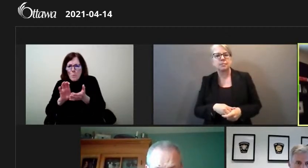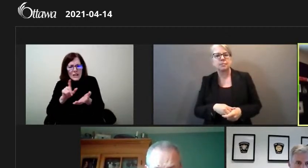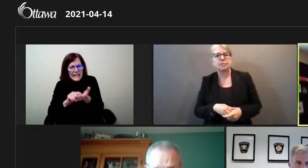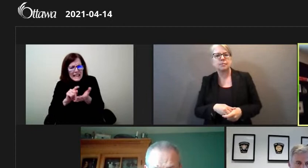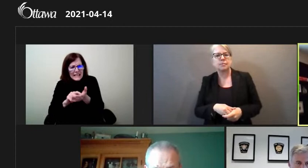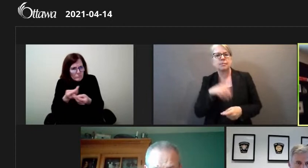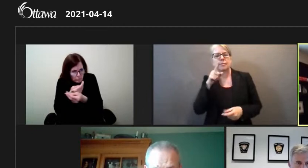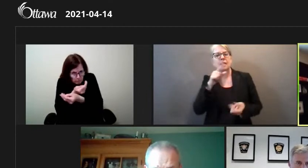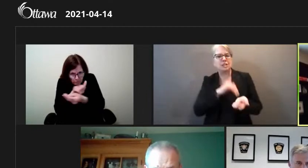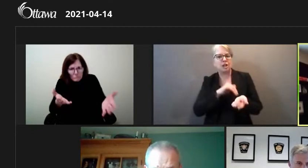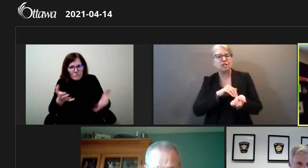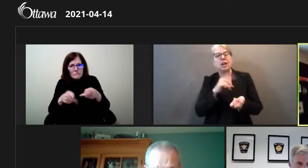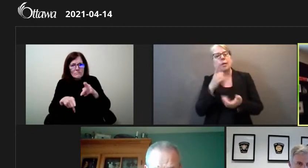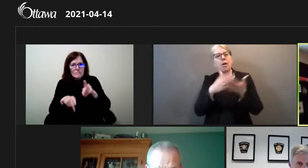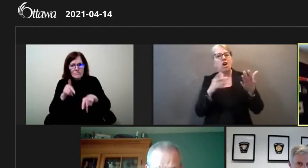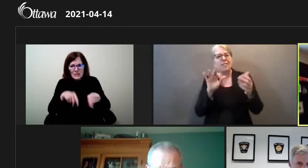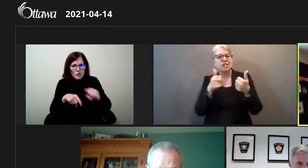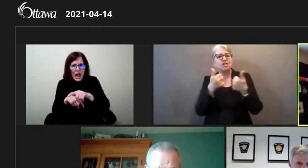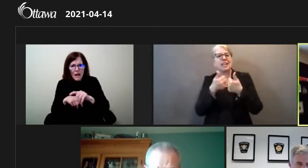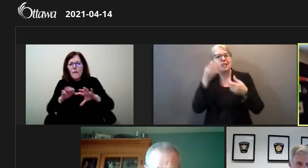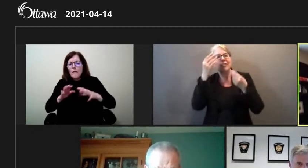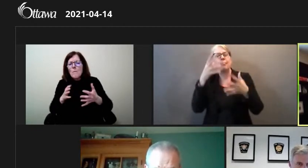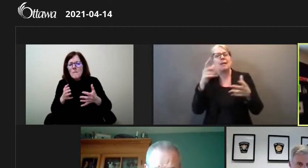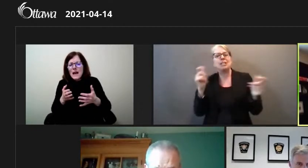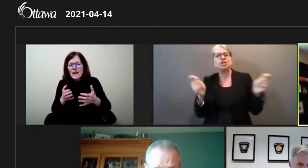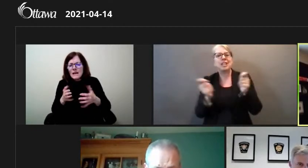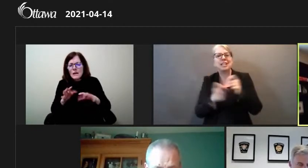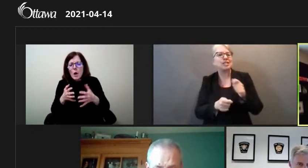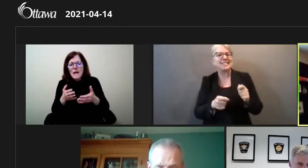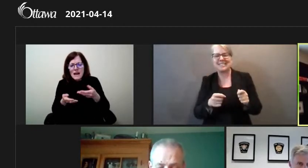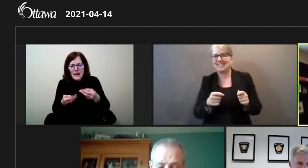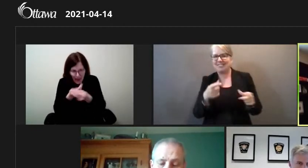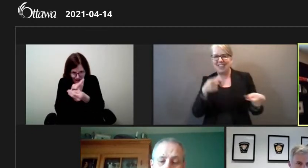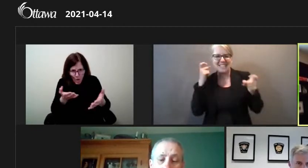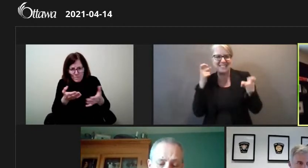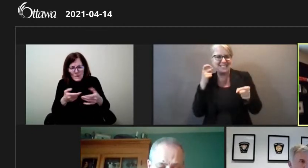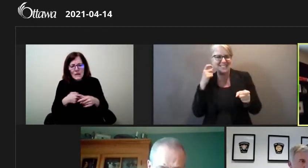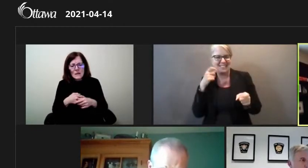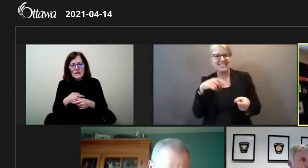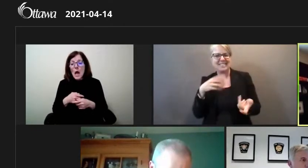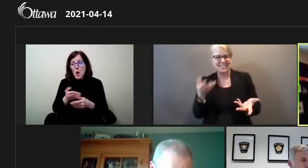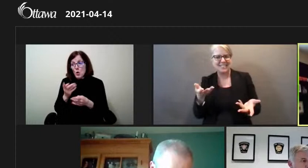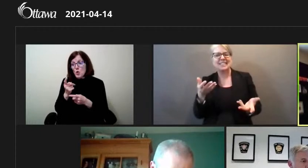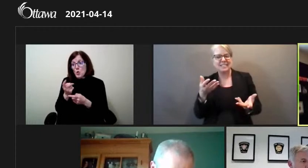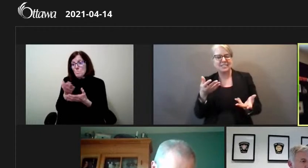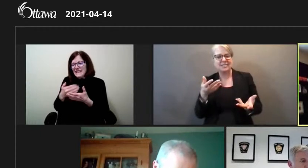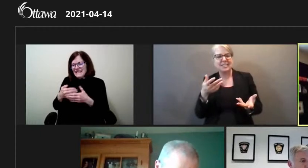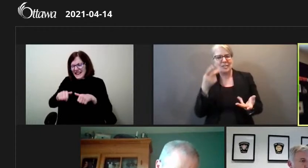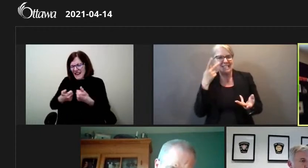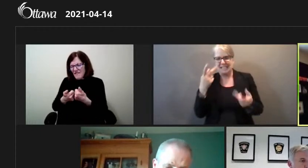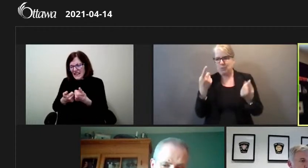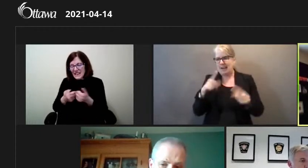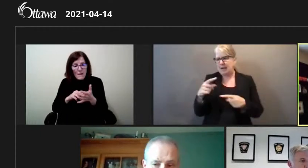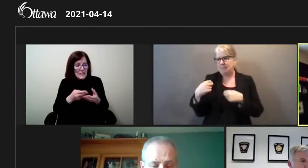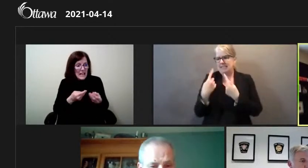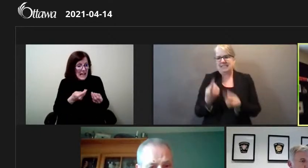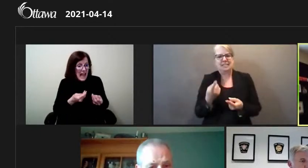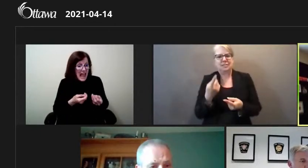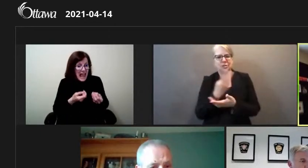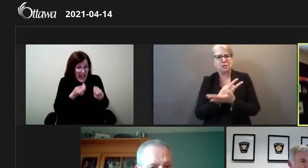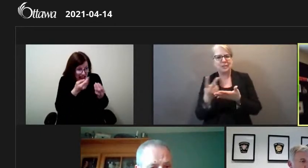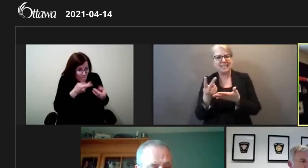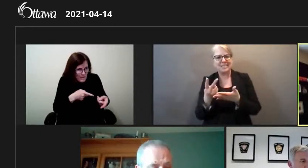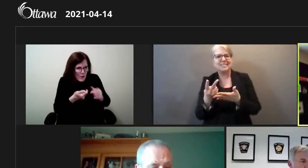Part of the challenge is the information changes quickly. Like if you think of what's happened in just the last 2 weeks